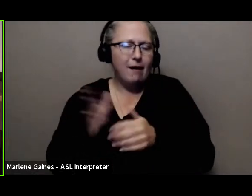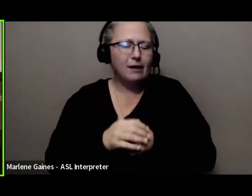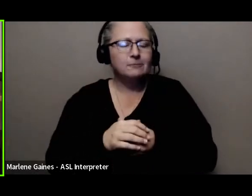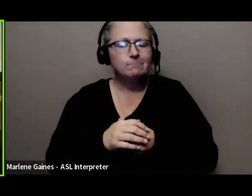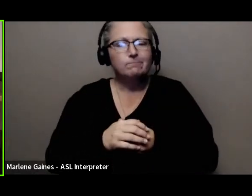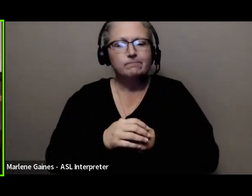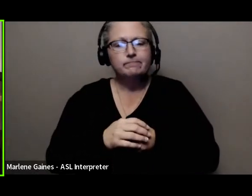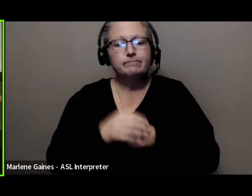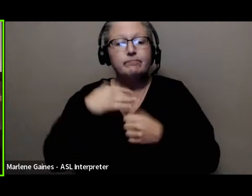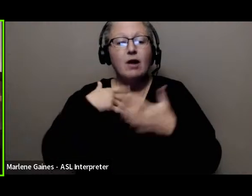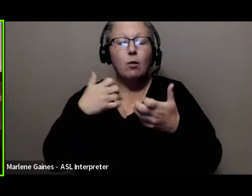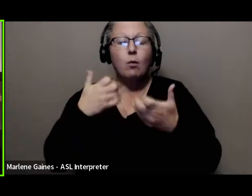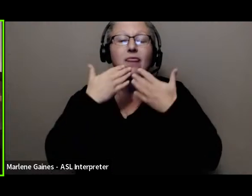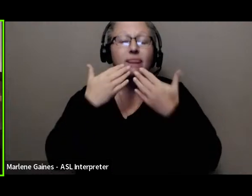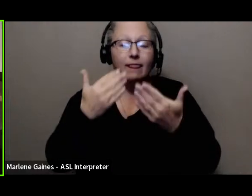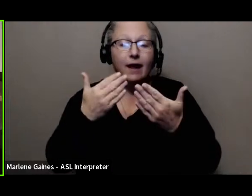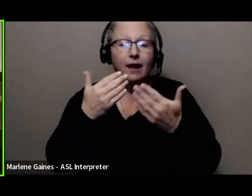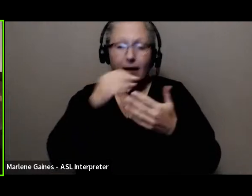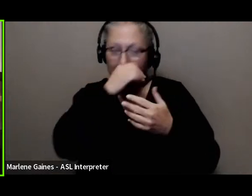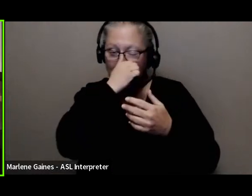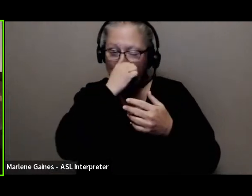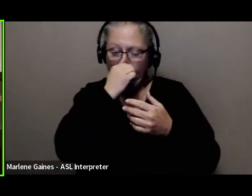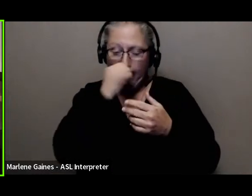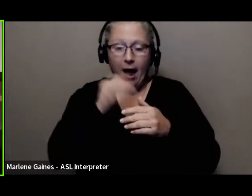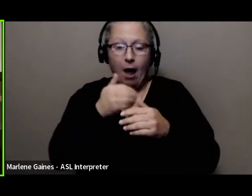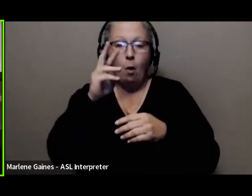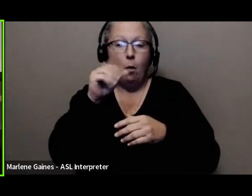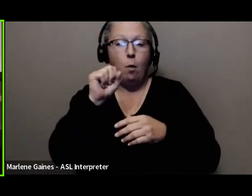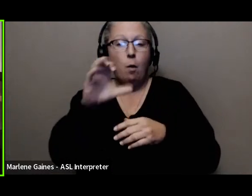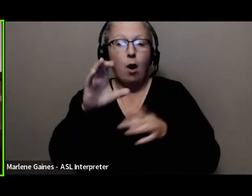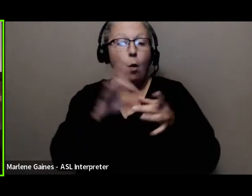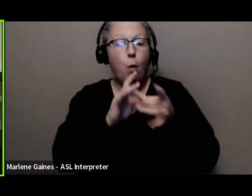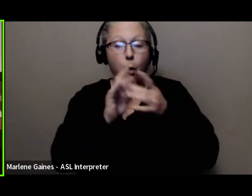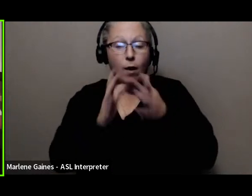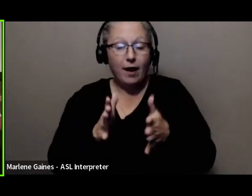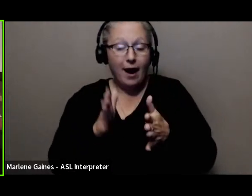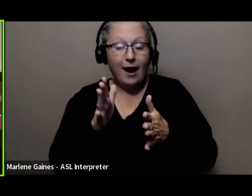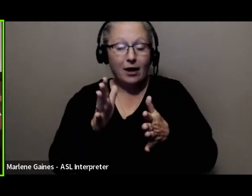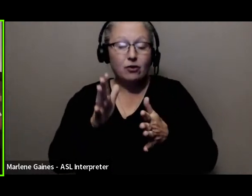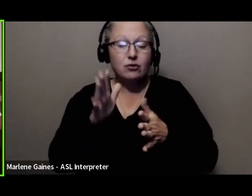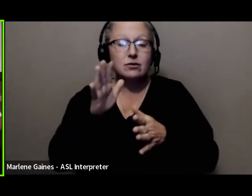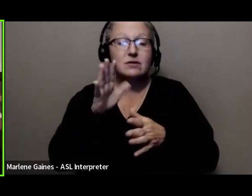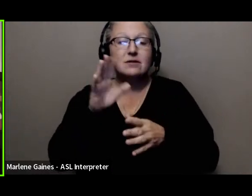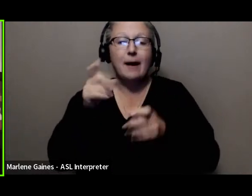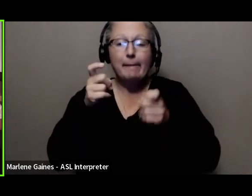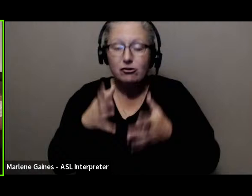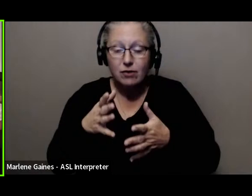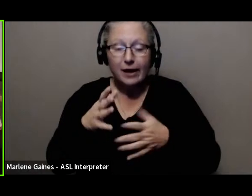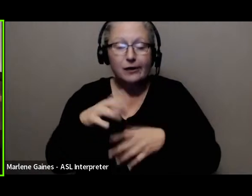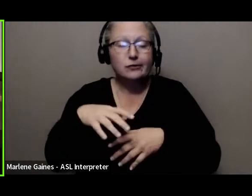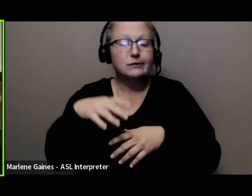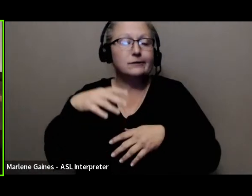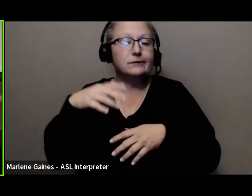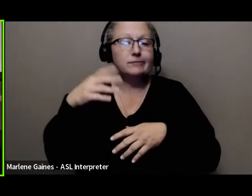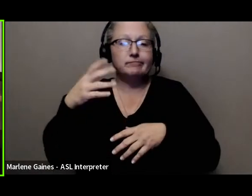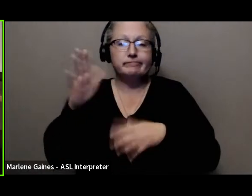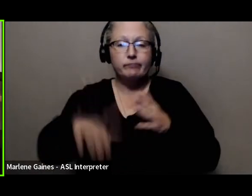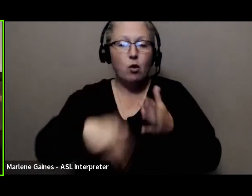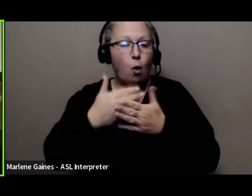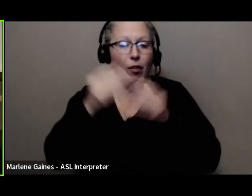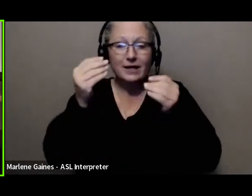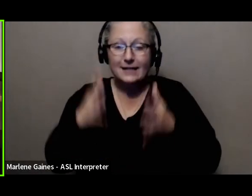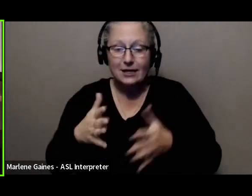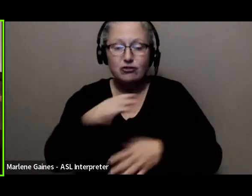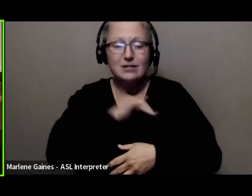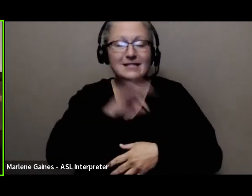So I just want to thank our WASC coordinators across the district, our administrators, all of our teachers